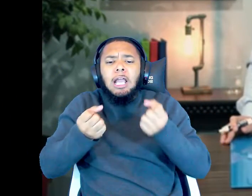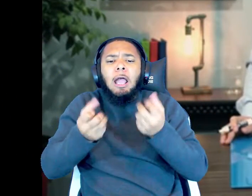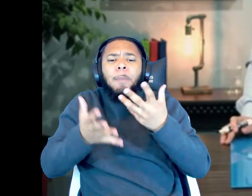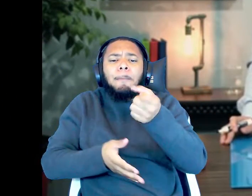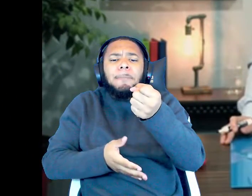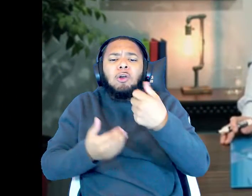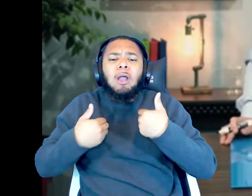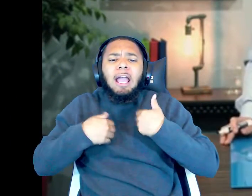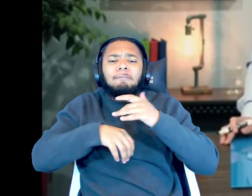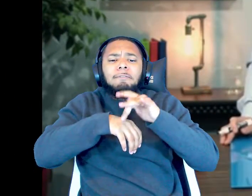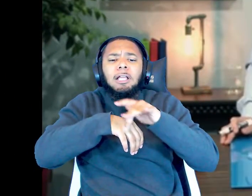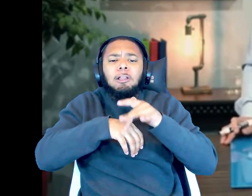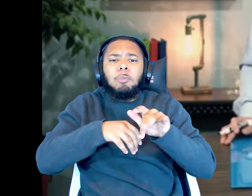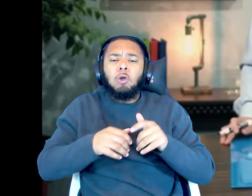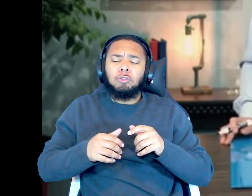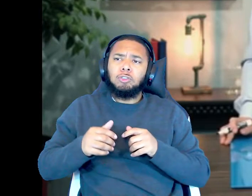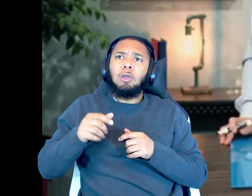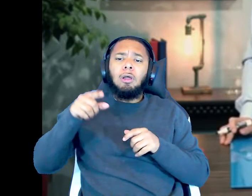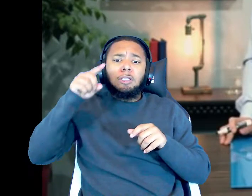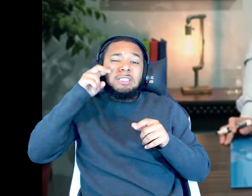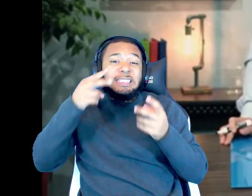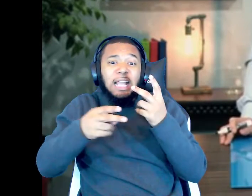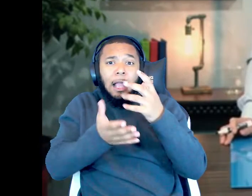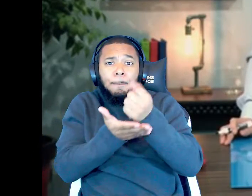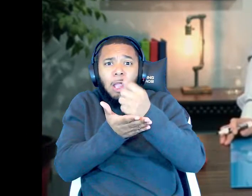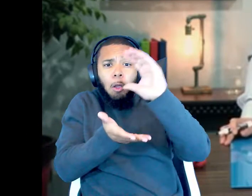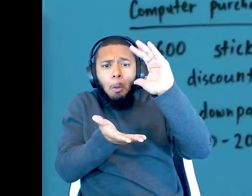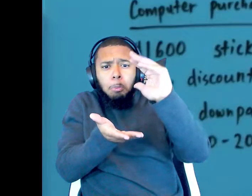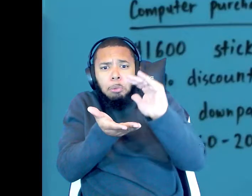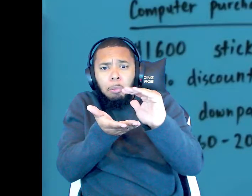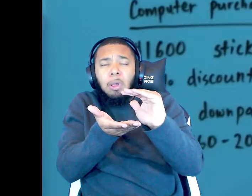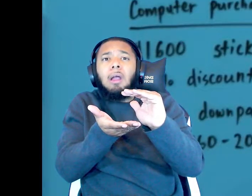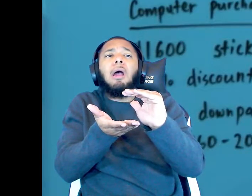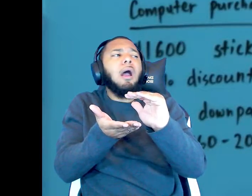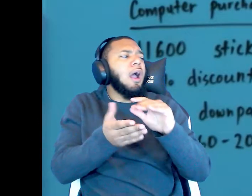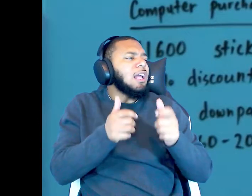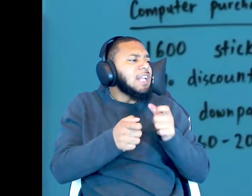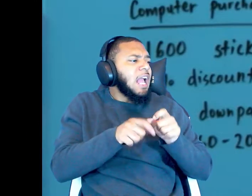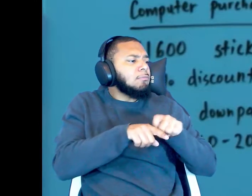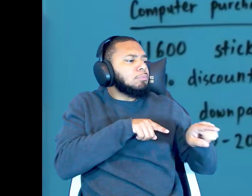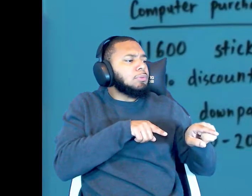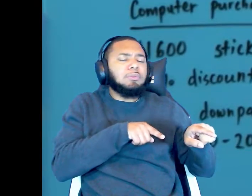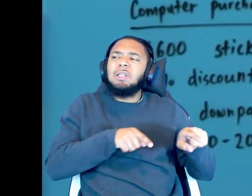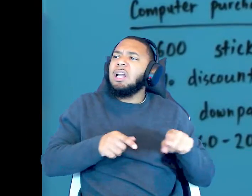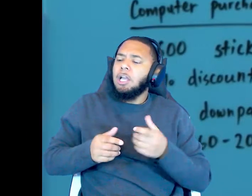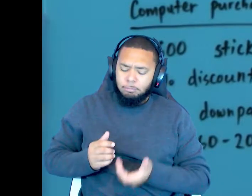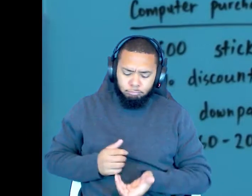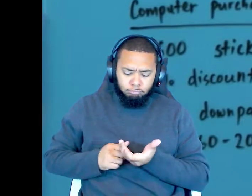is low, send text message. And you're into that stuff. So you say, all right, I want